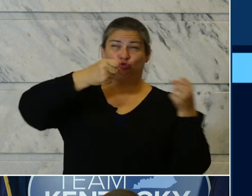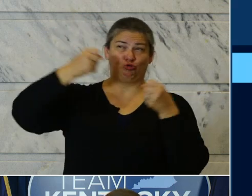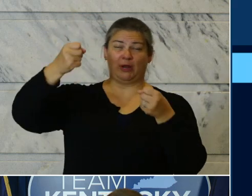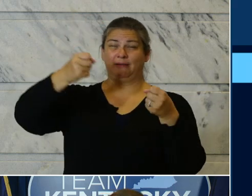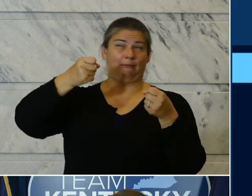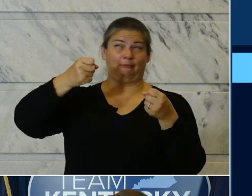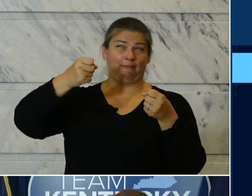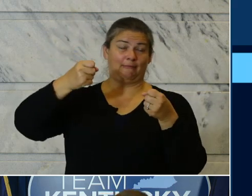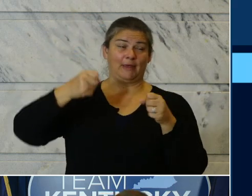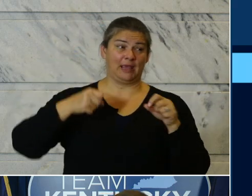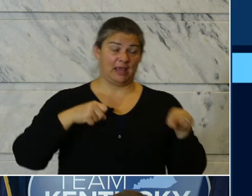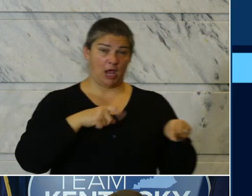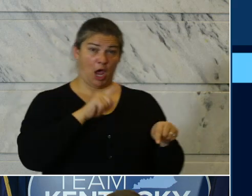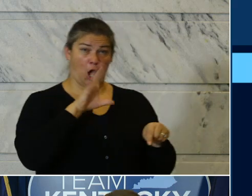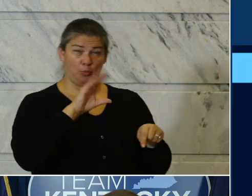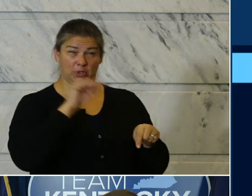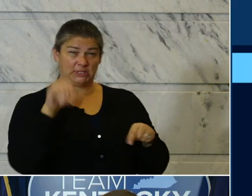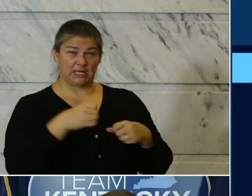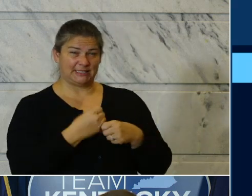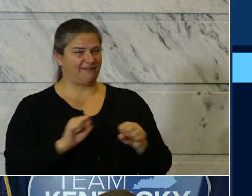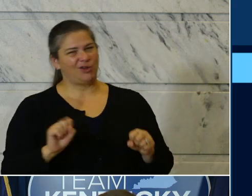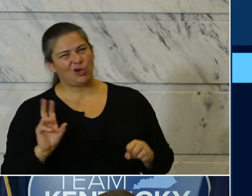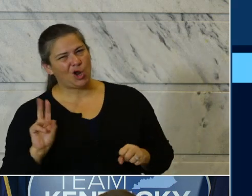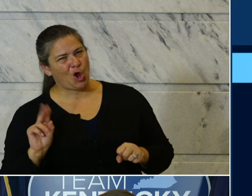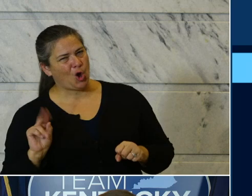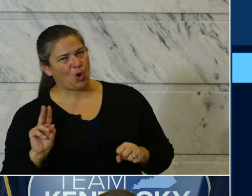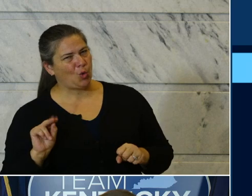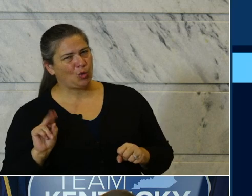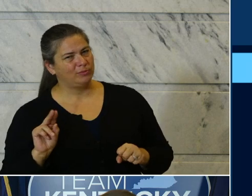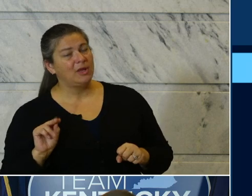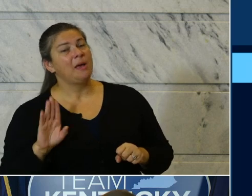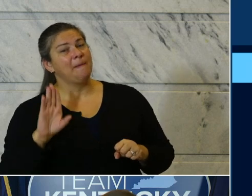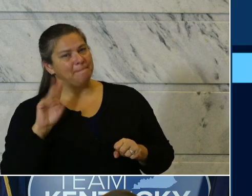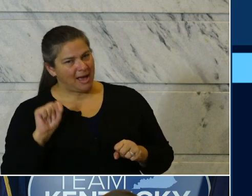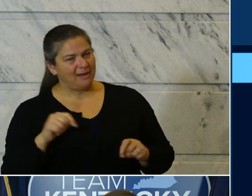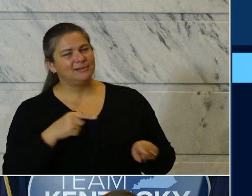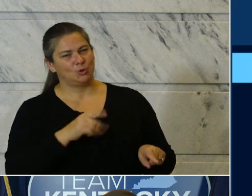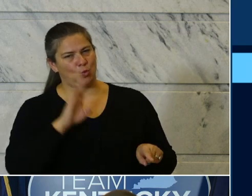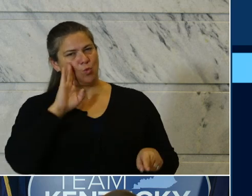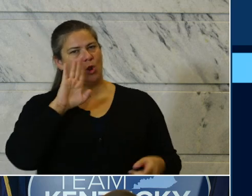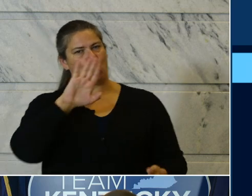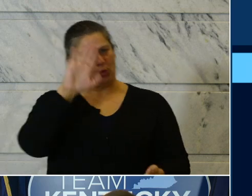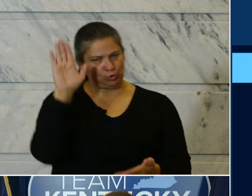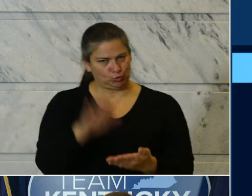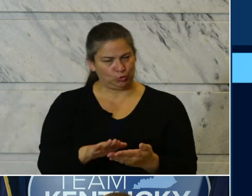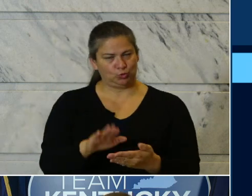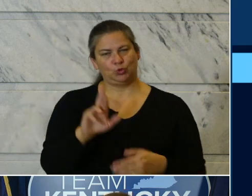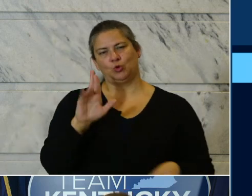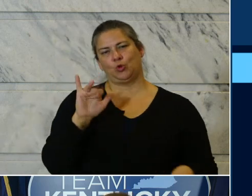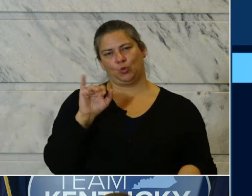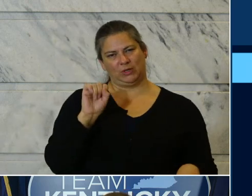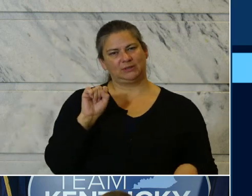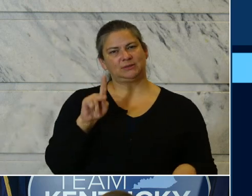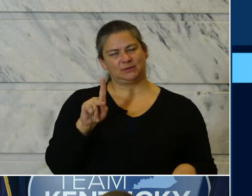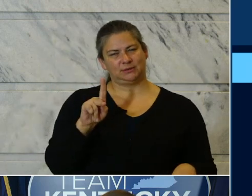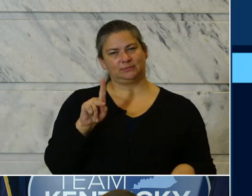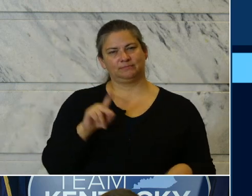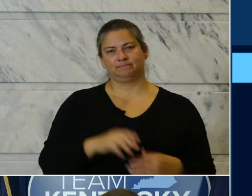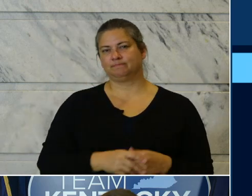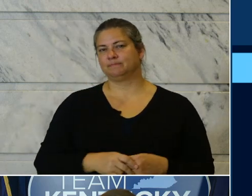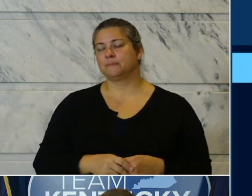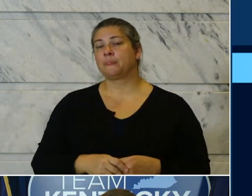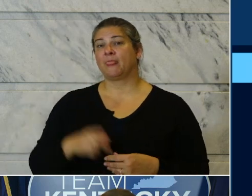perfectly safe now. But we do think it could significantly reduce the risk that we face. Now,